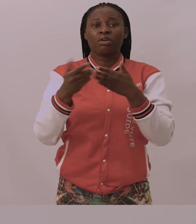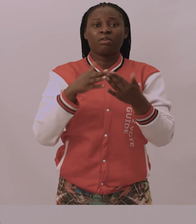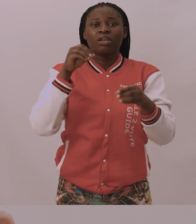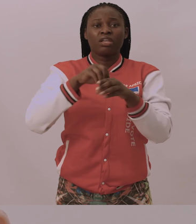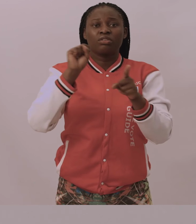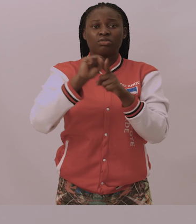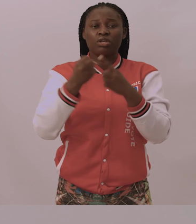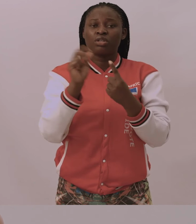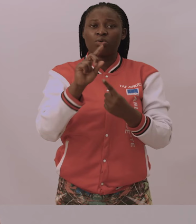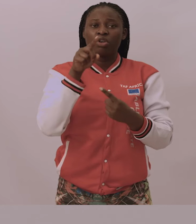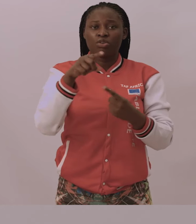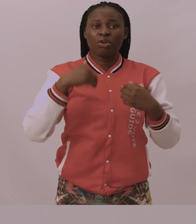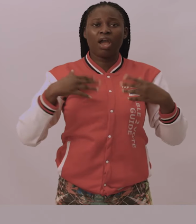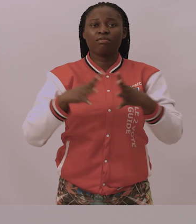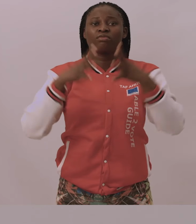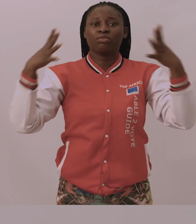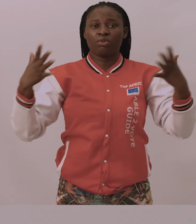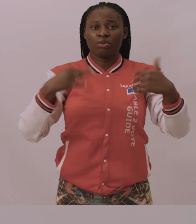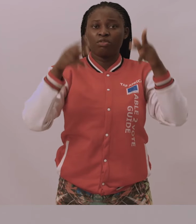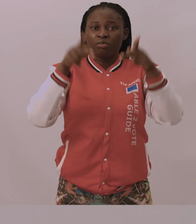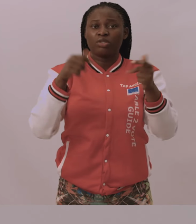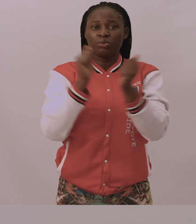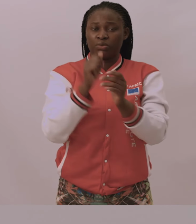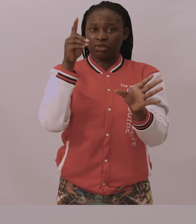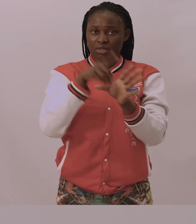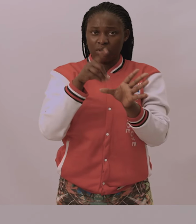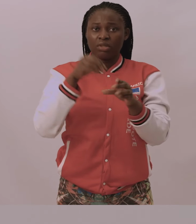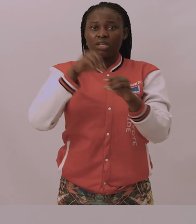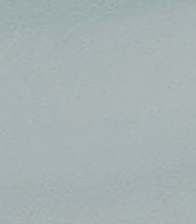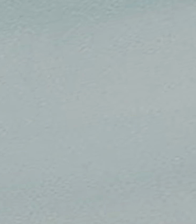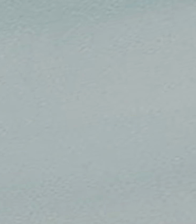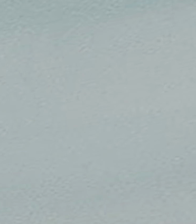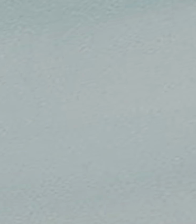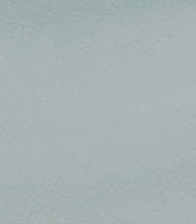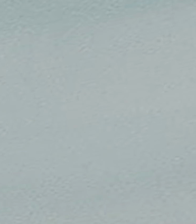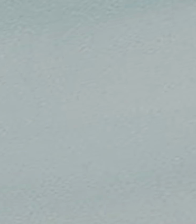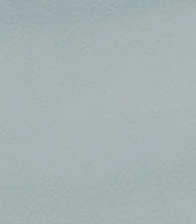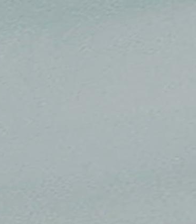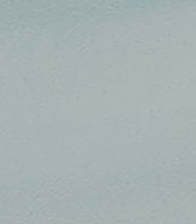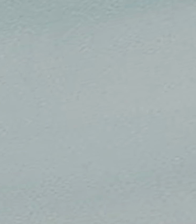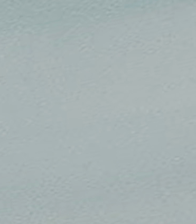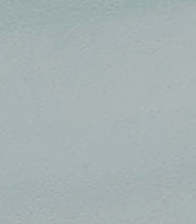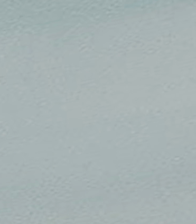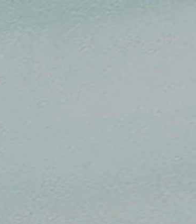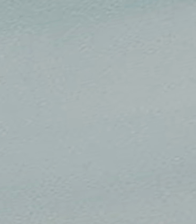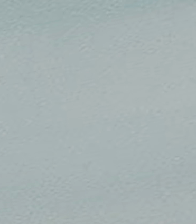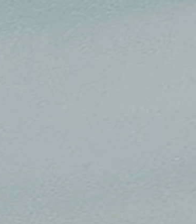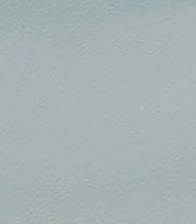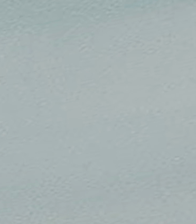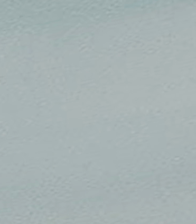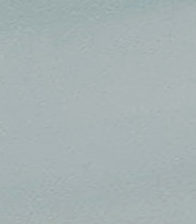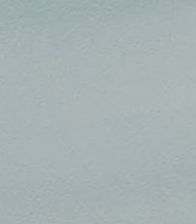where you have lots of persons with disability in a polling unit, special cues should be maintained to